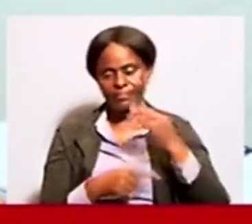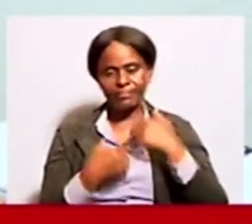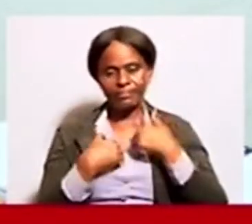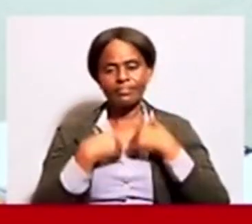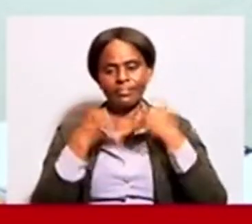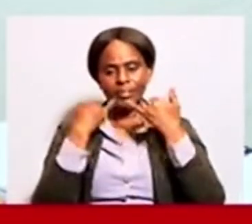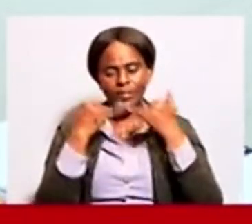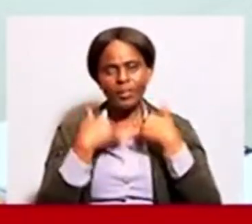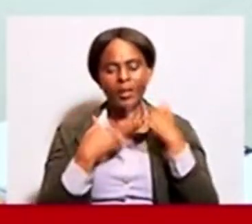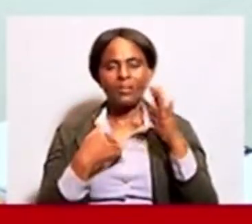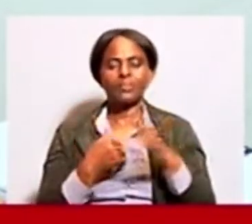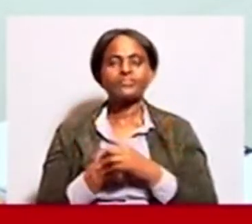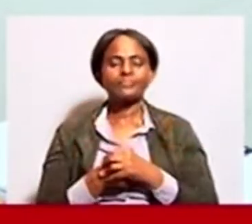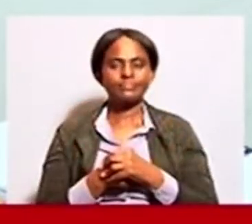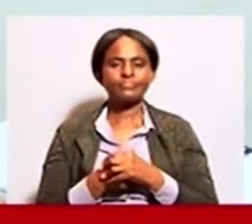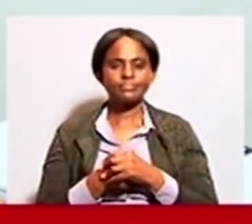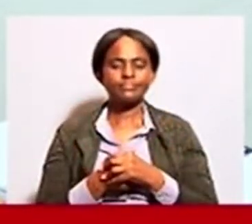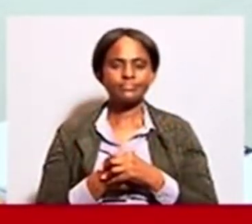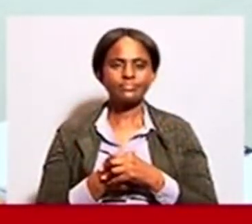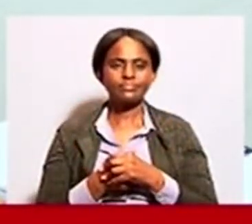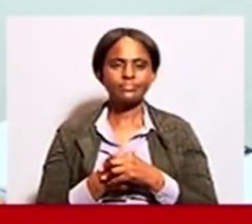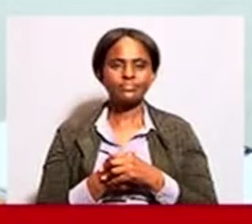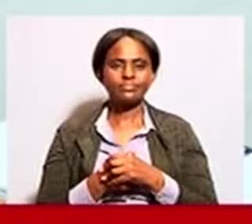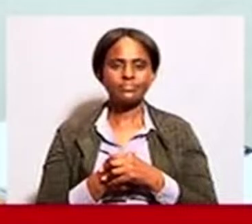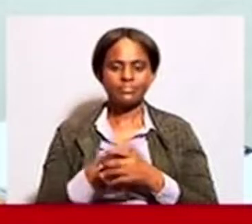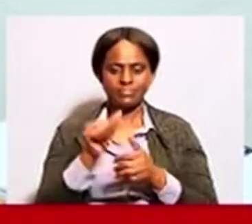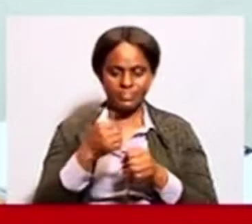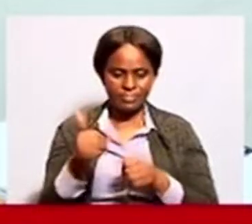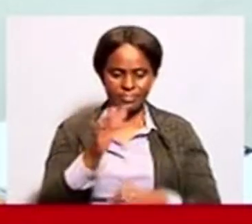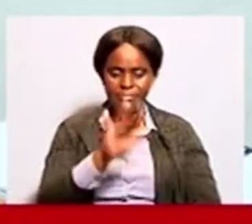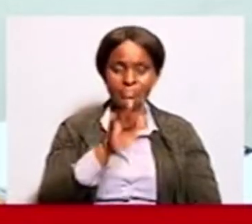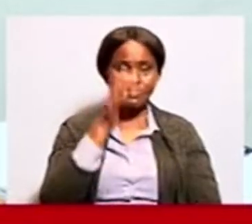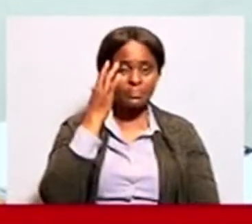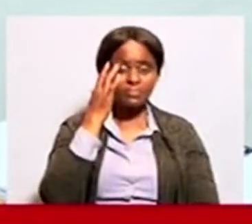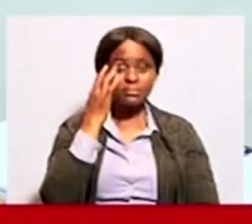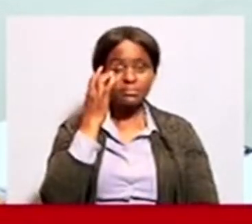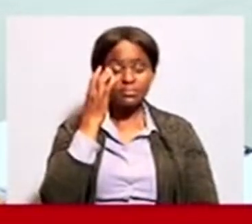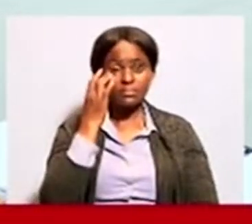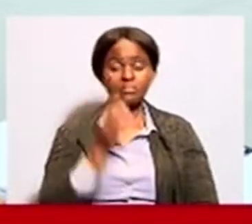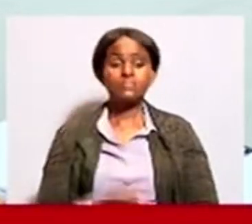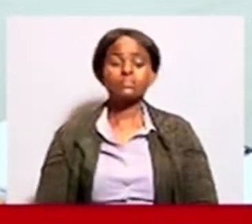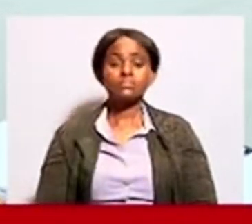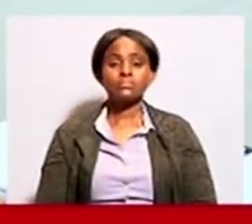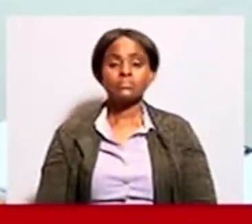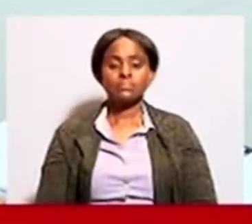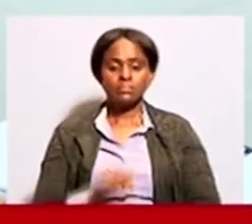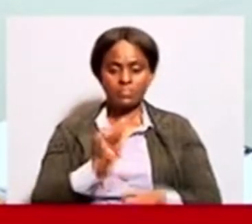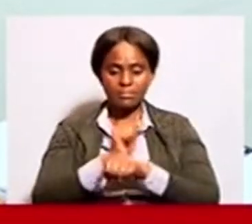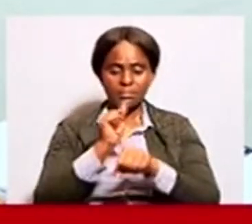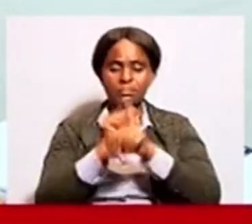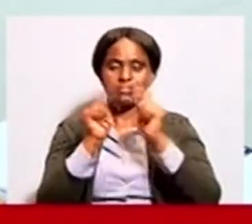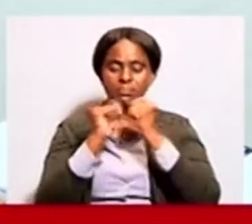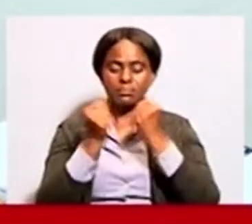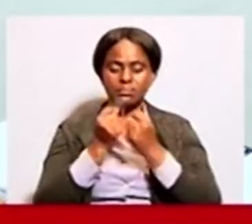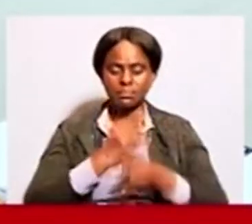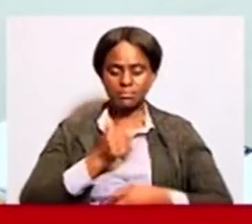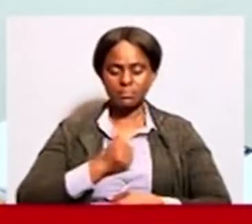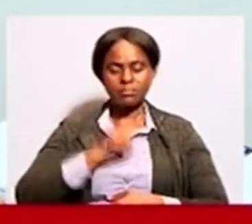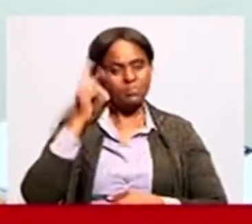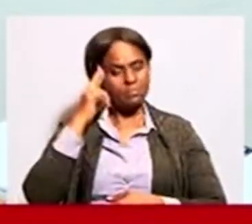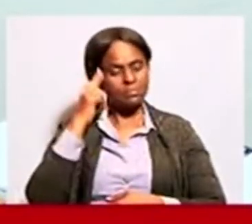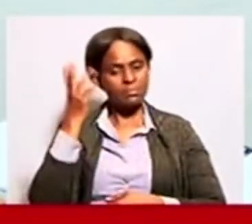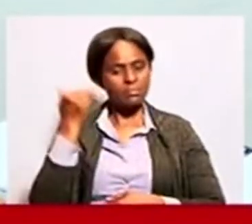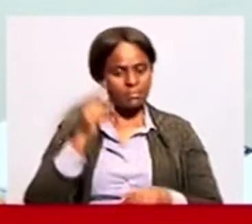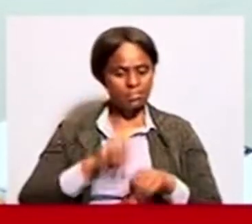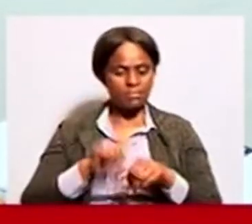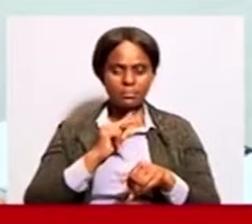information on his fingertips. Everything should be there. So let's work as a team. I remember last time we came as a